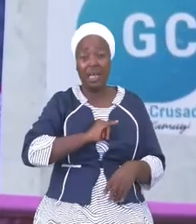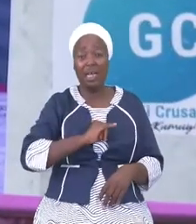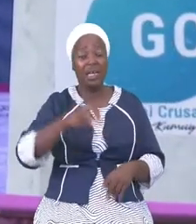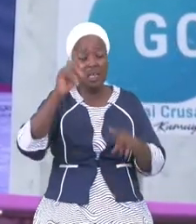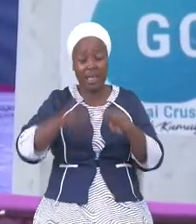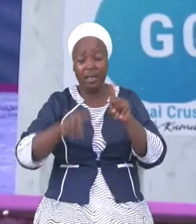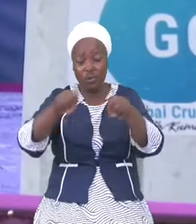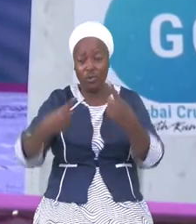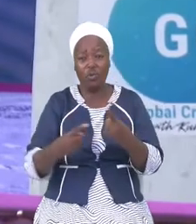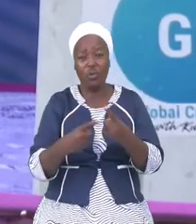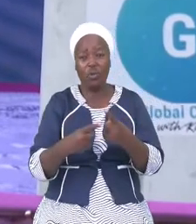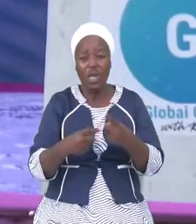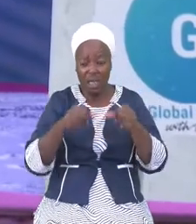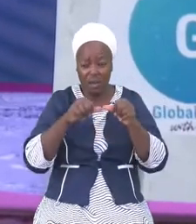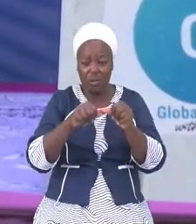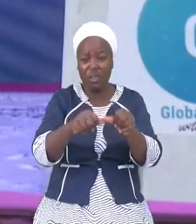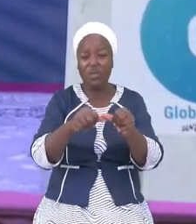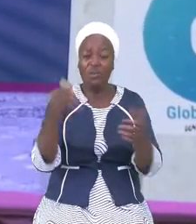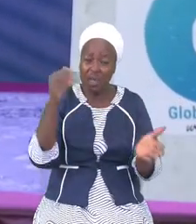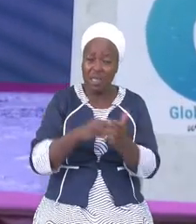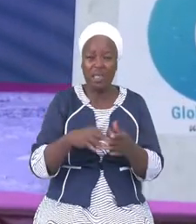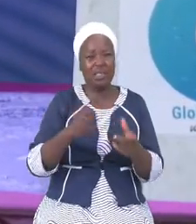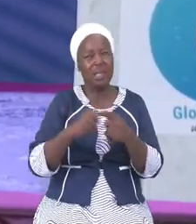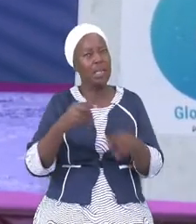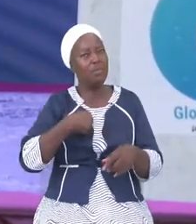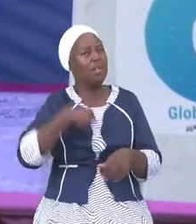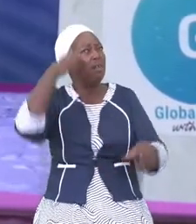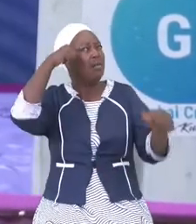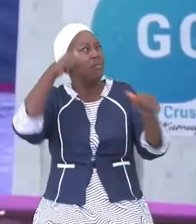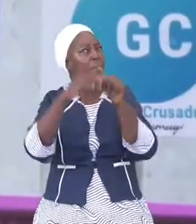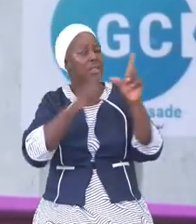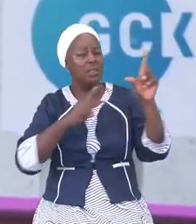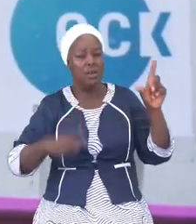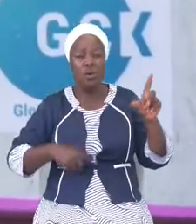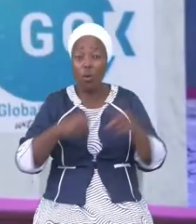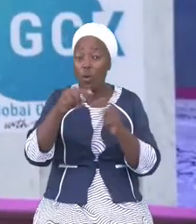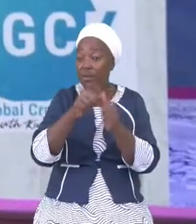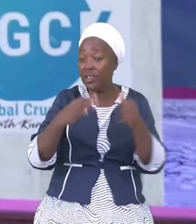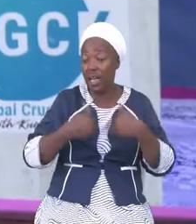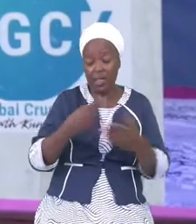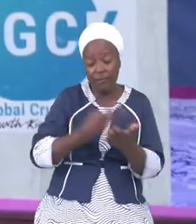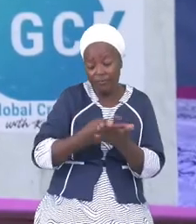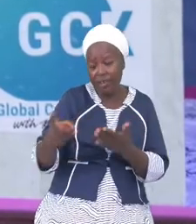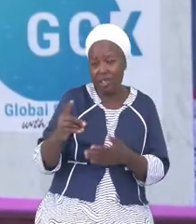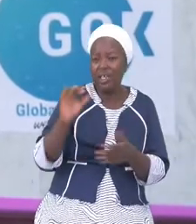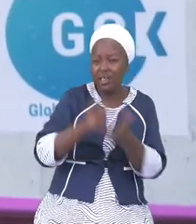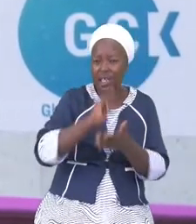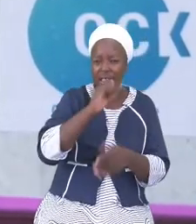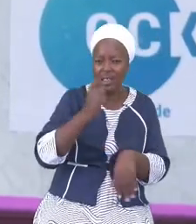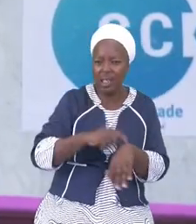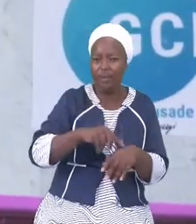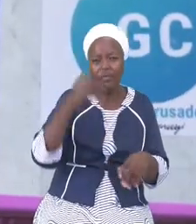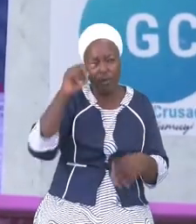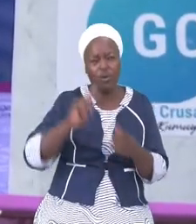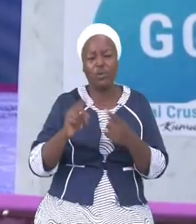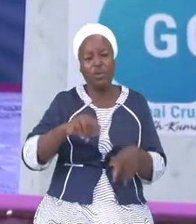further, then I remembered the Lord. When everything has failed, that's the time for us to